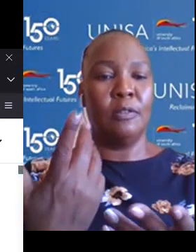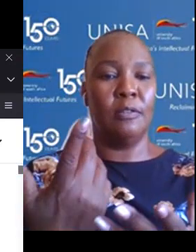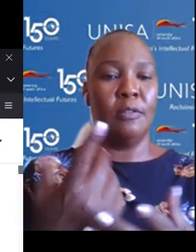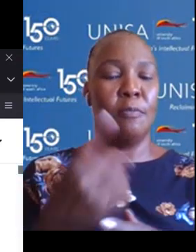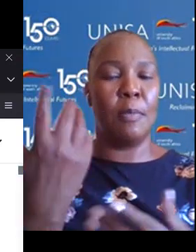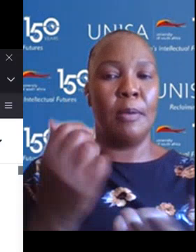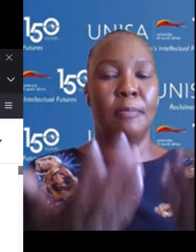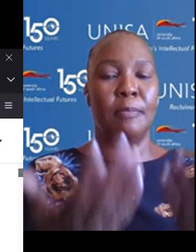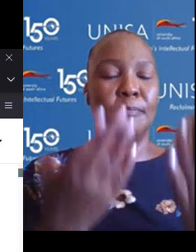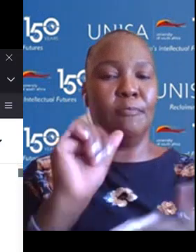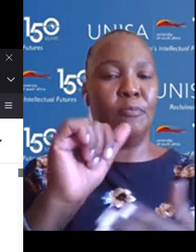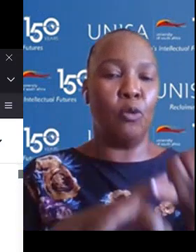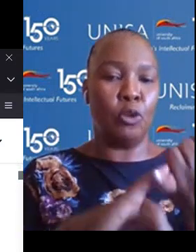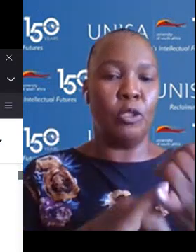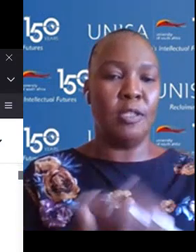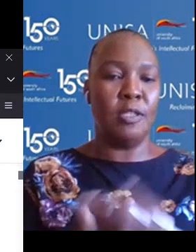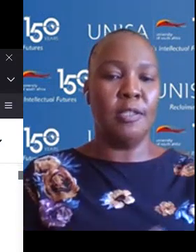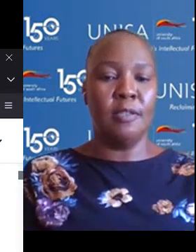modules.